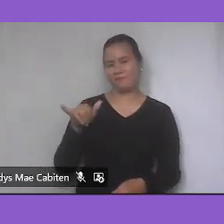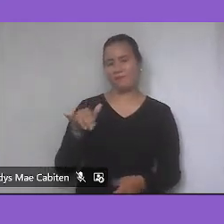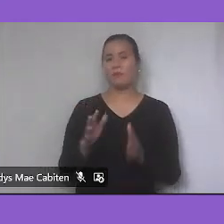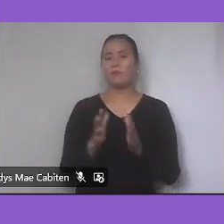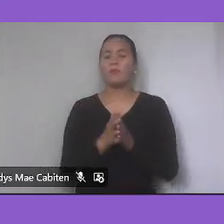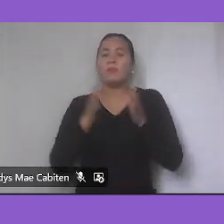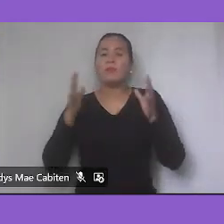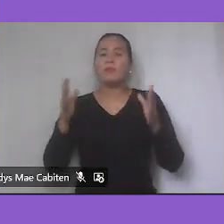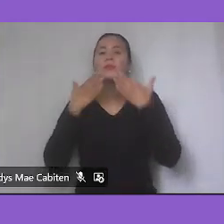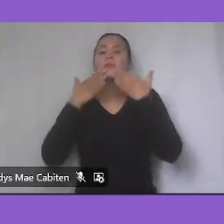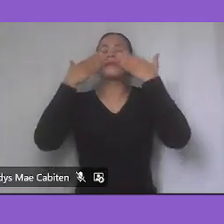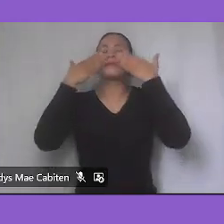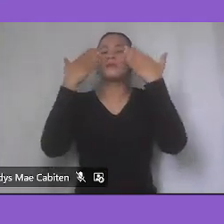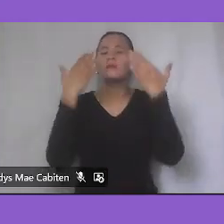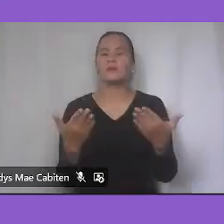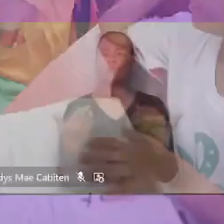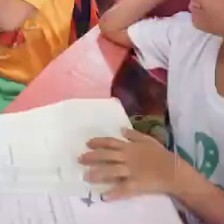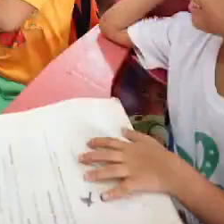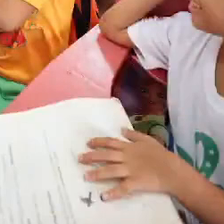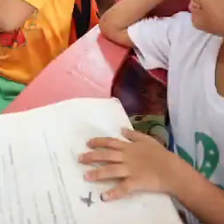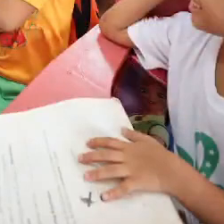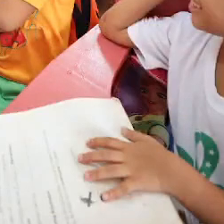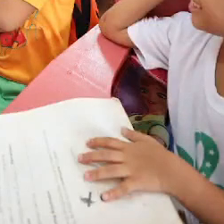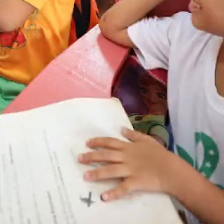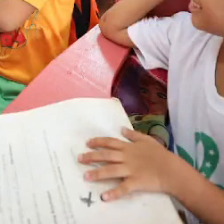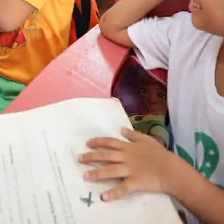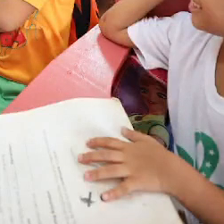Thank you for the invitation.